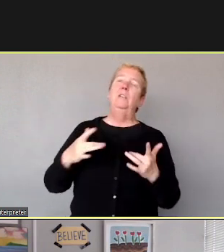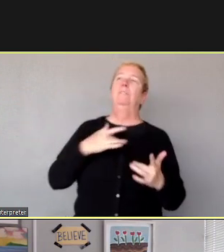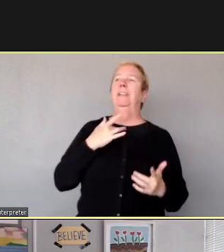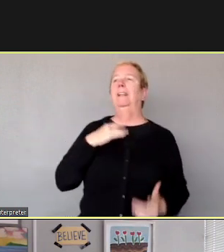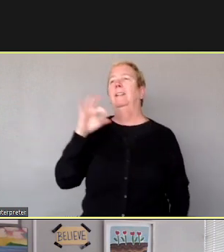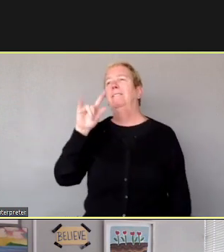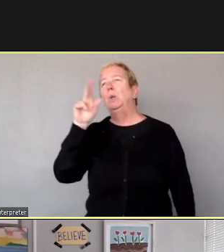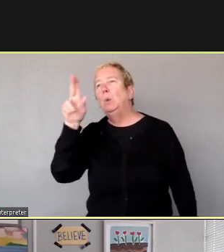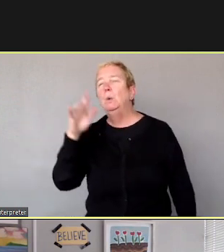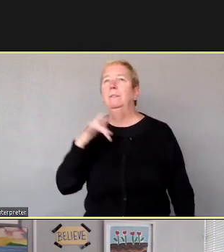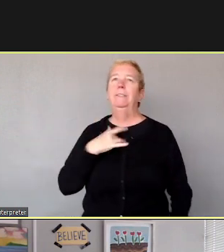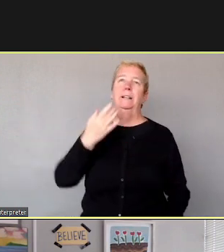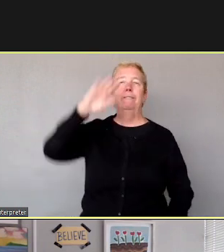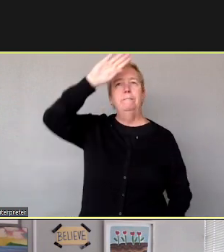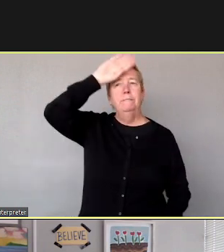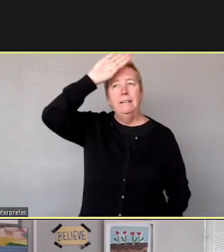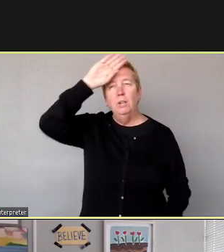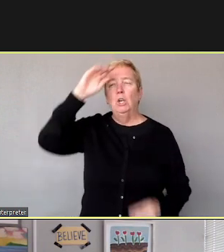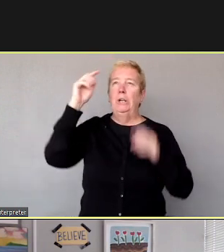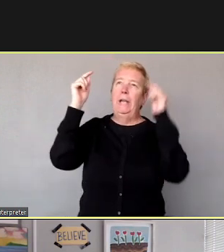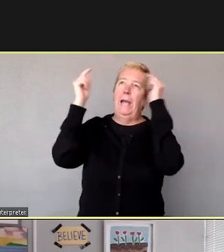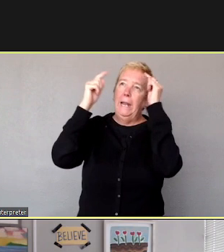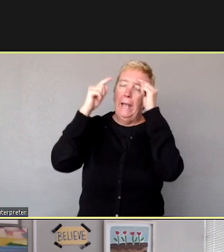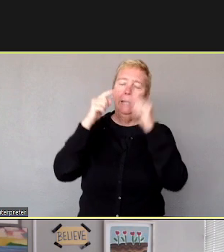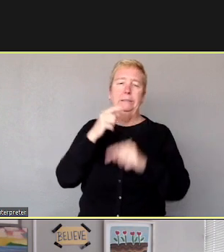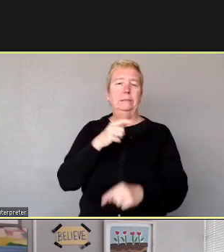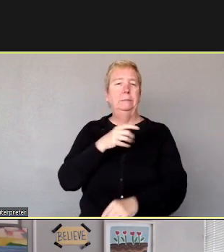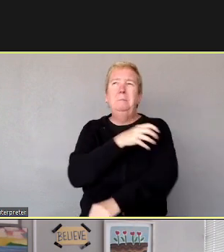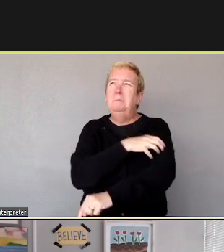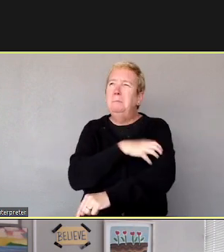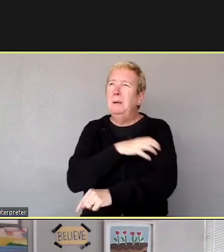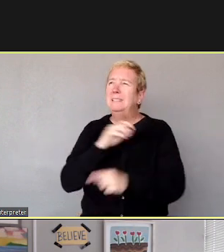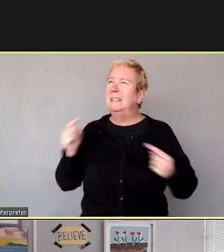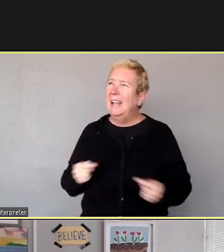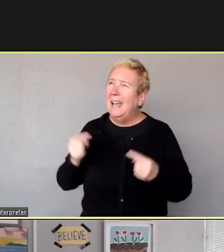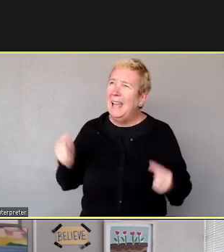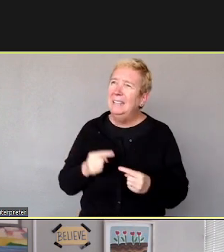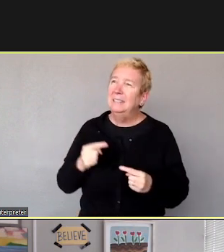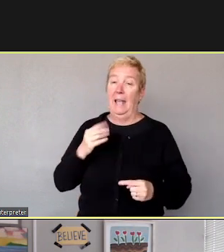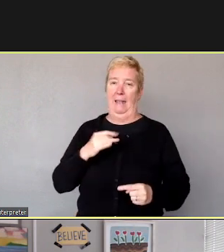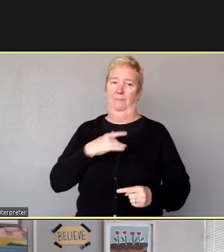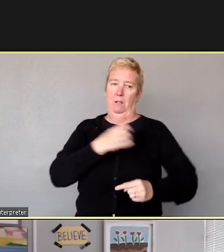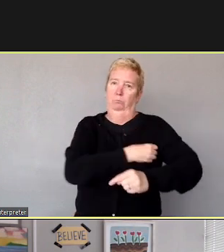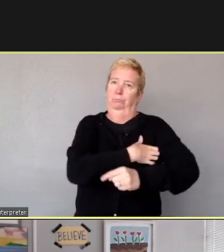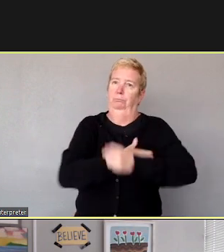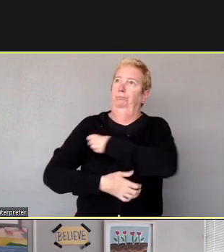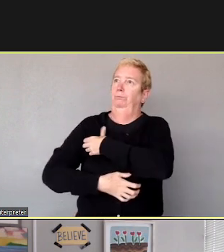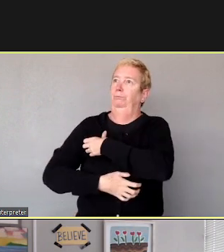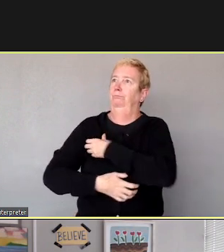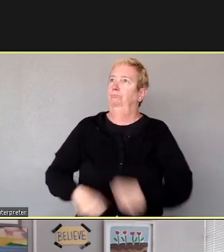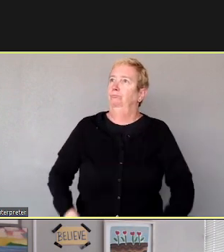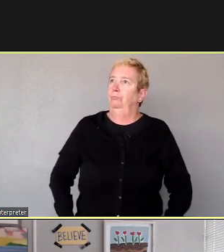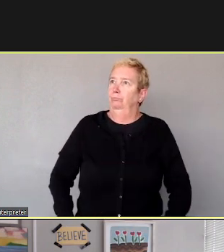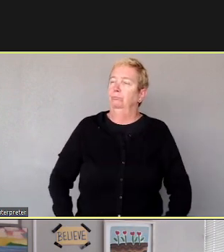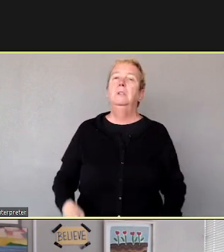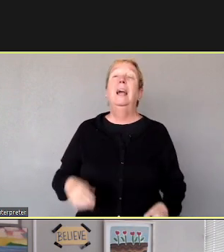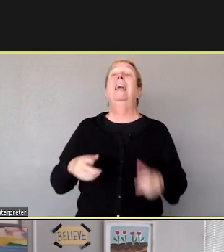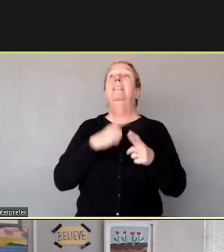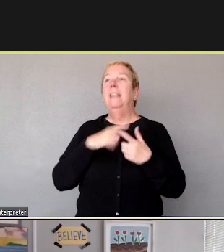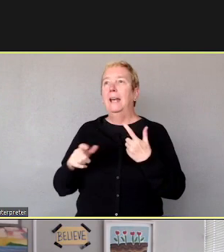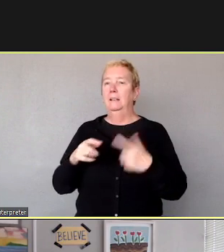fever, headaches, fatigue, muscle aches, and swollen lymph nodes. And then that's followed by a rash, not so much like